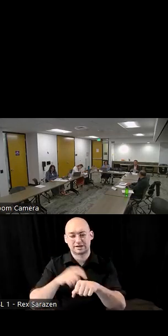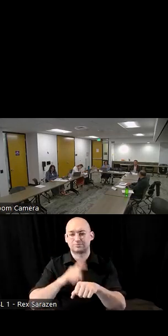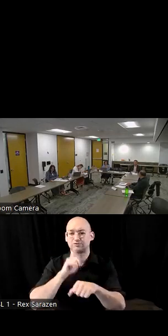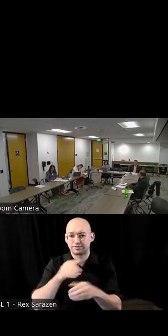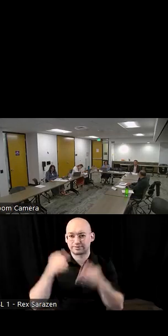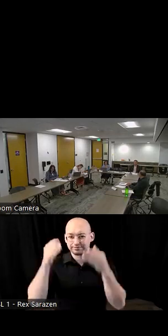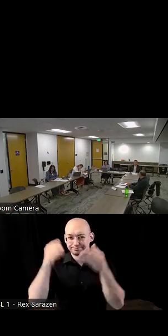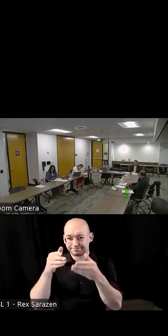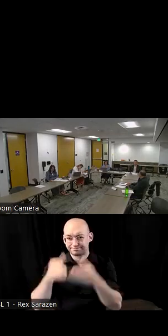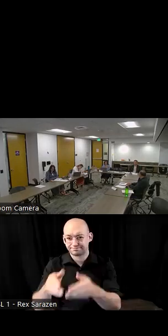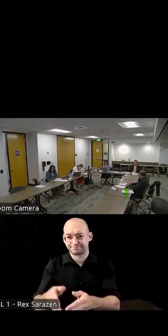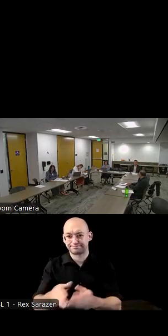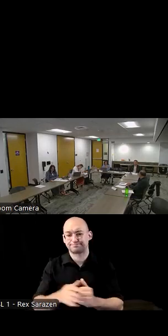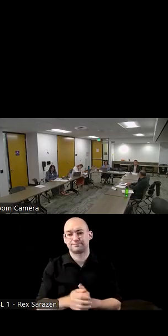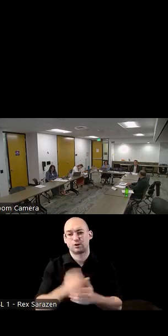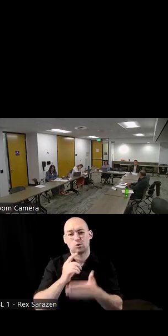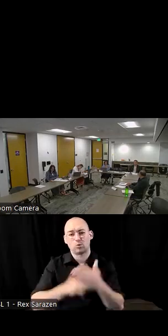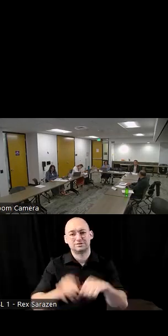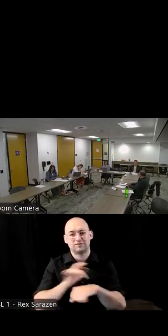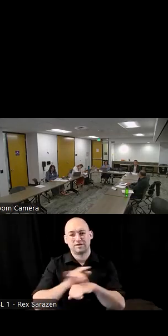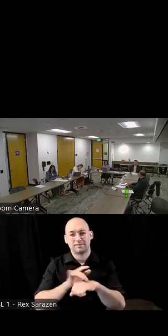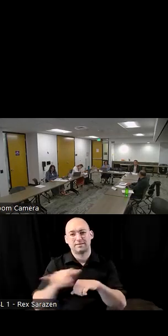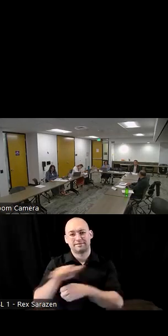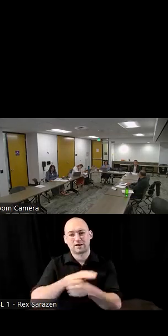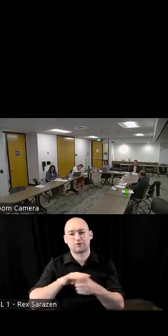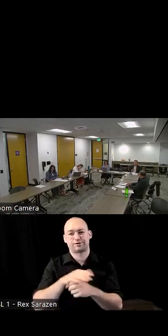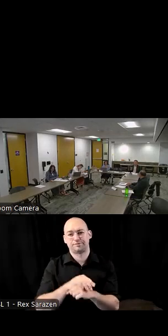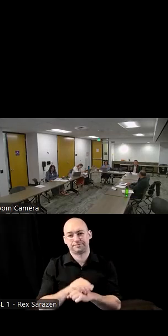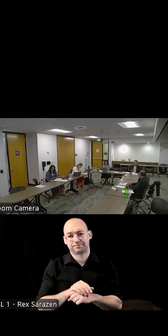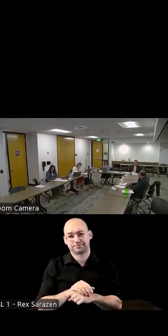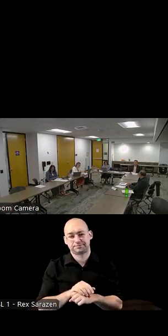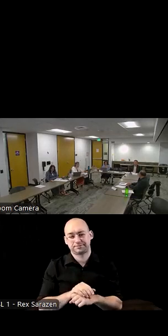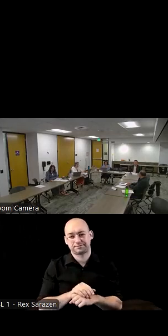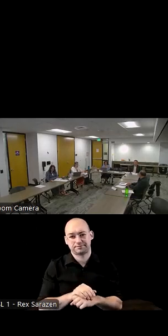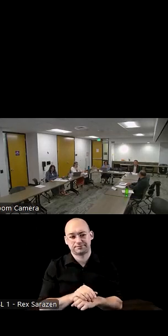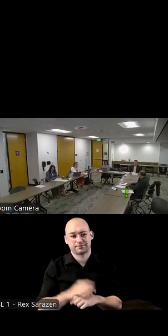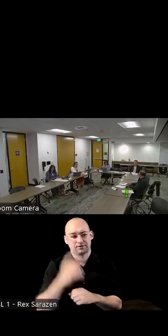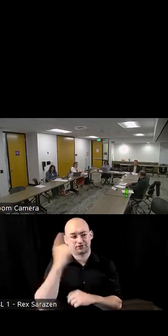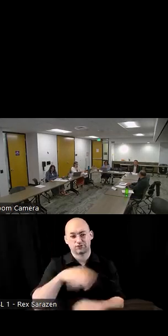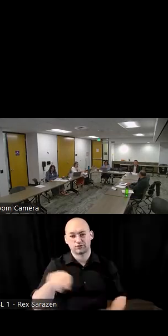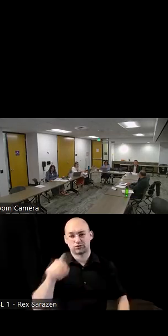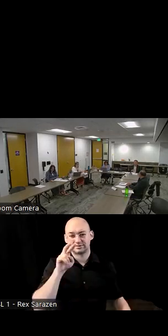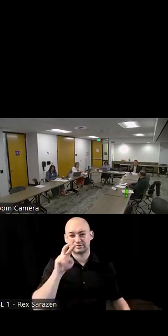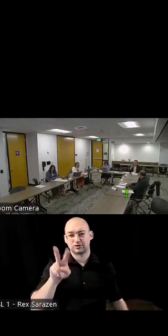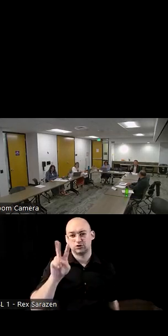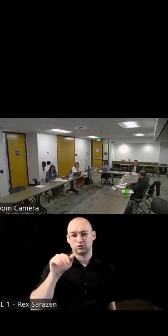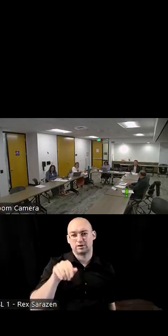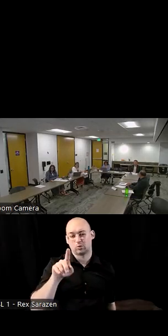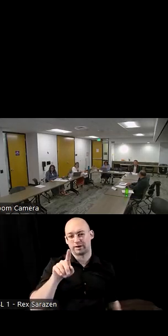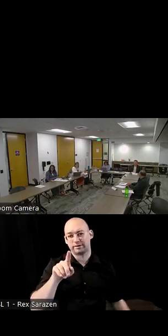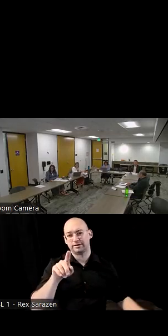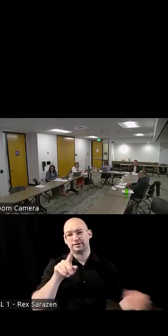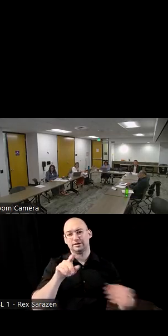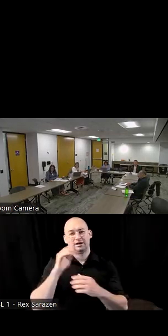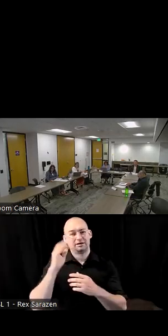see what services are available in your area. And for those of you who've seen maybe 2-on-1 websites, you kind of get the